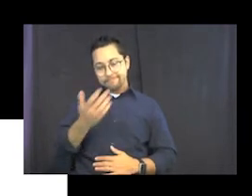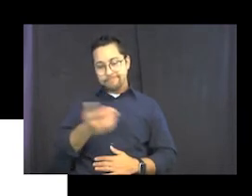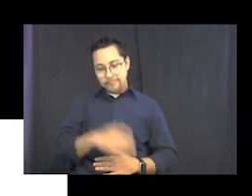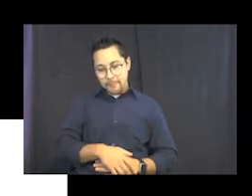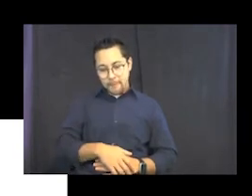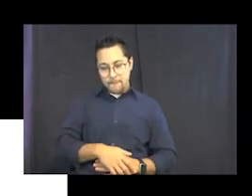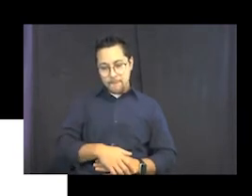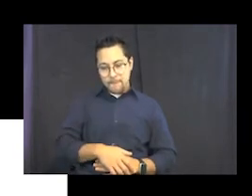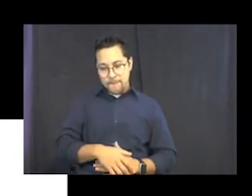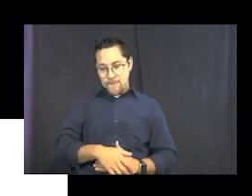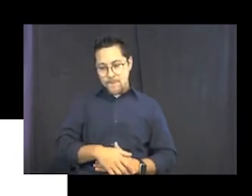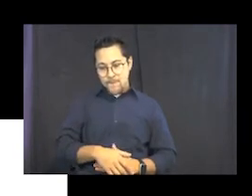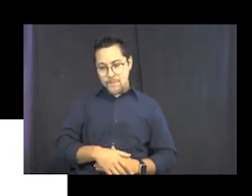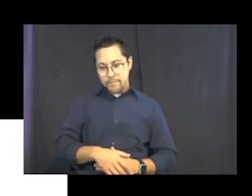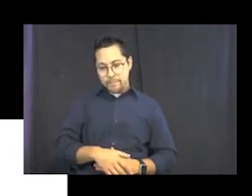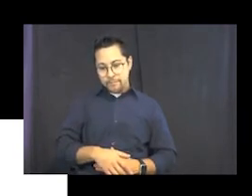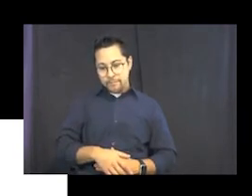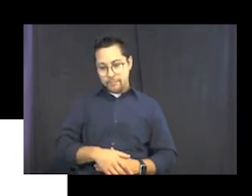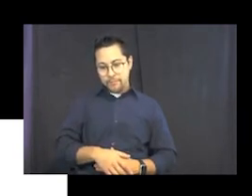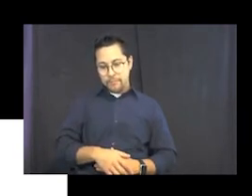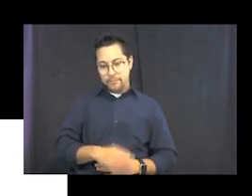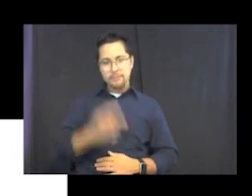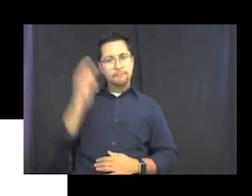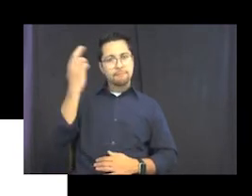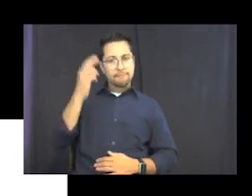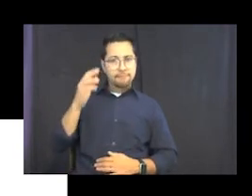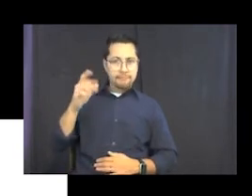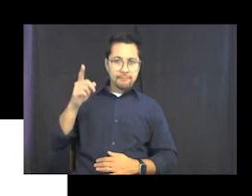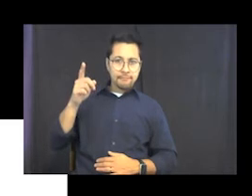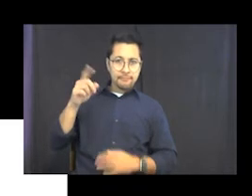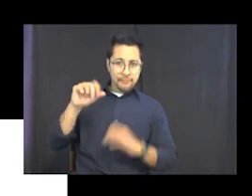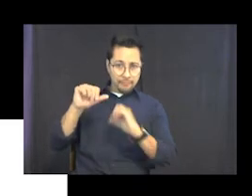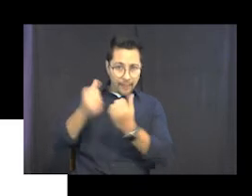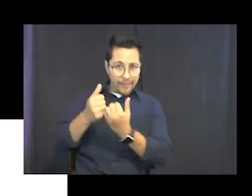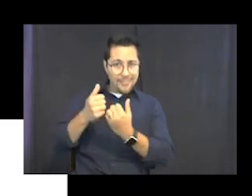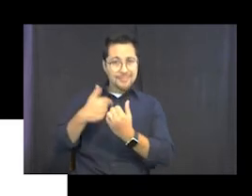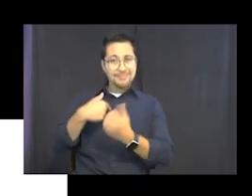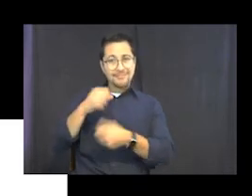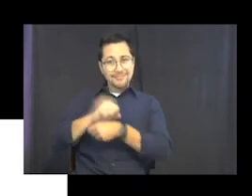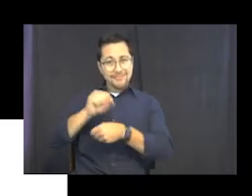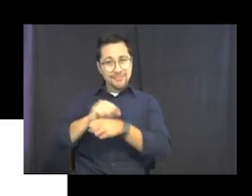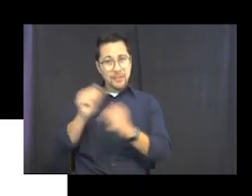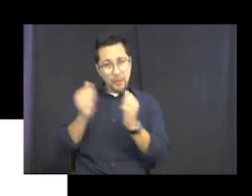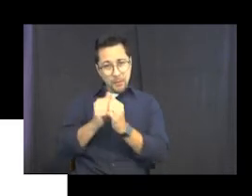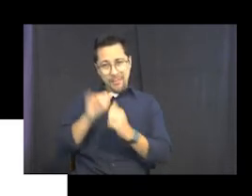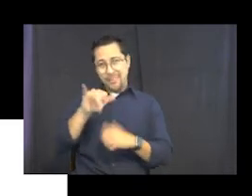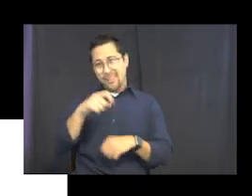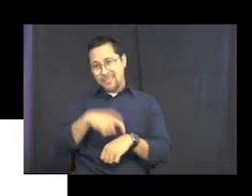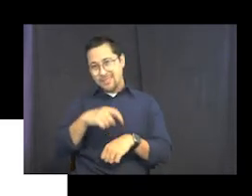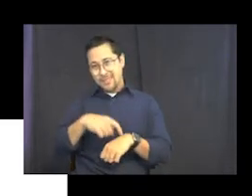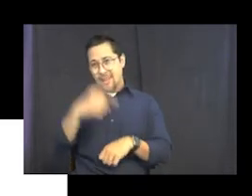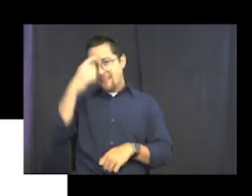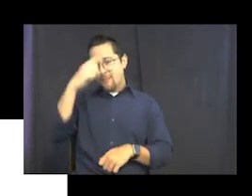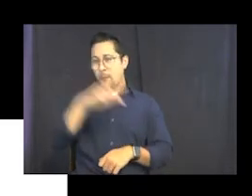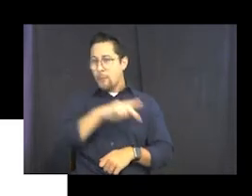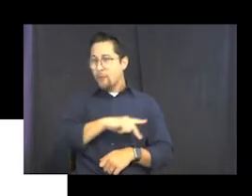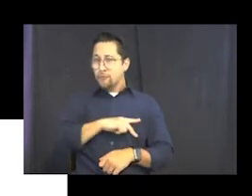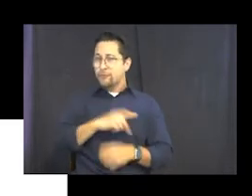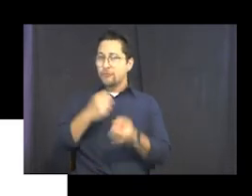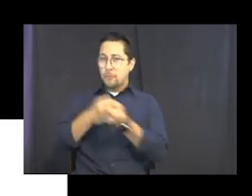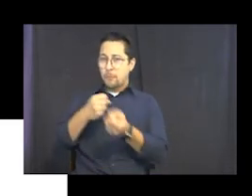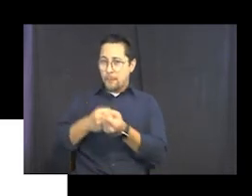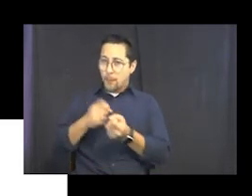of the situation of the agency that I was working with at the time for personal